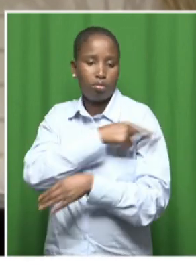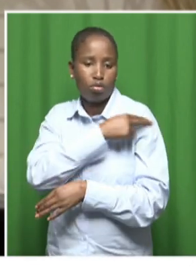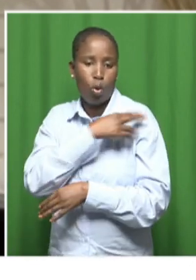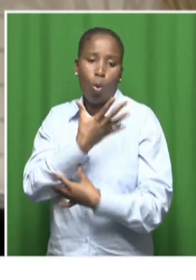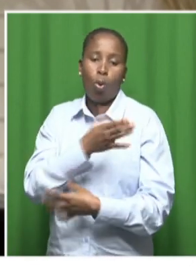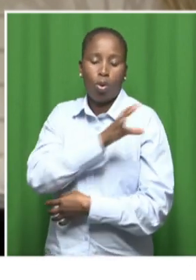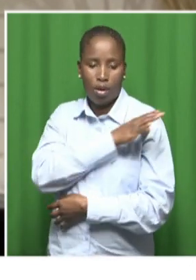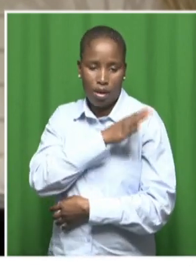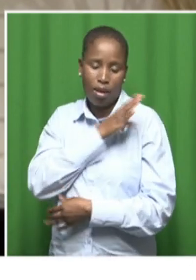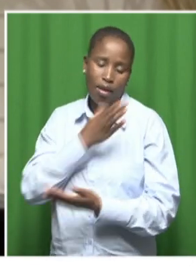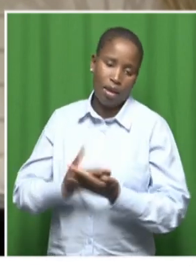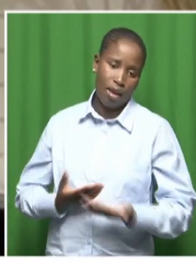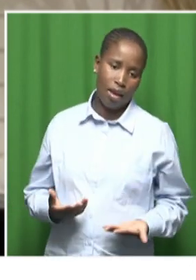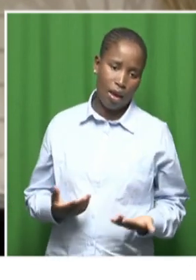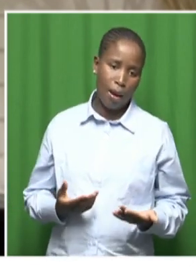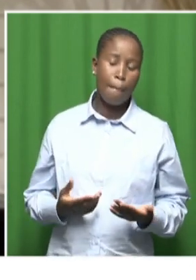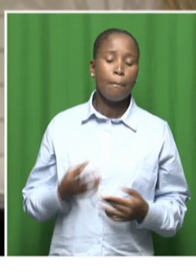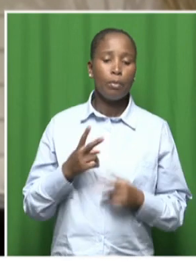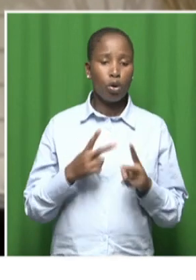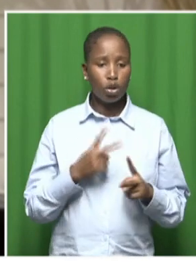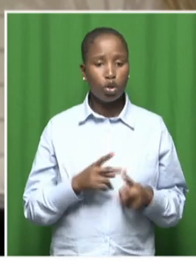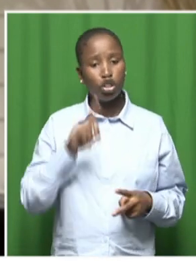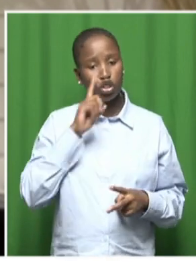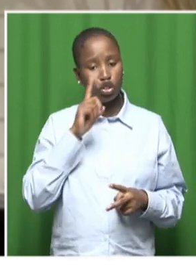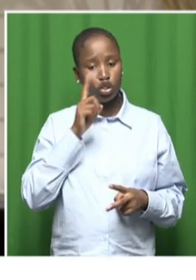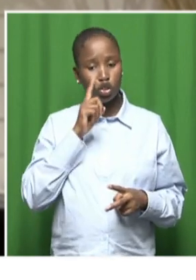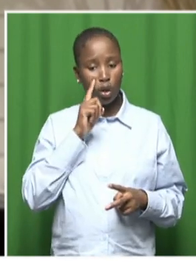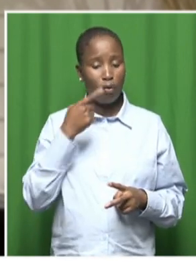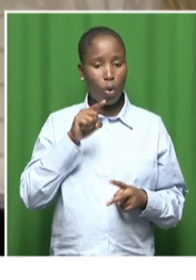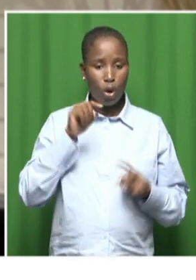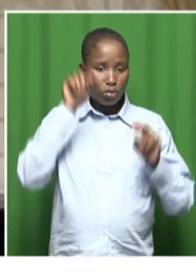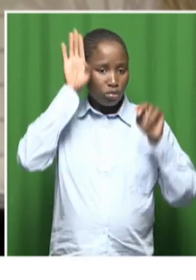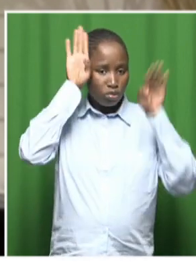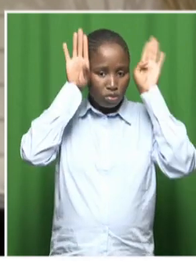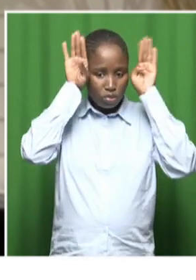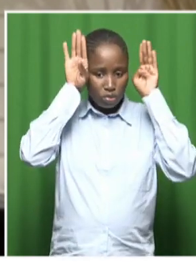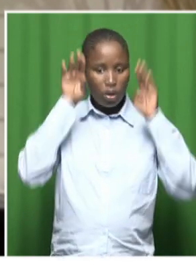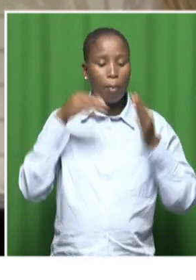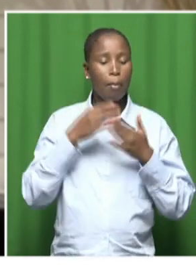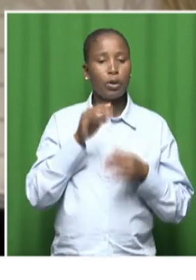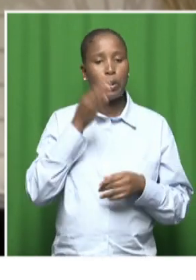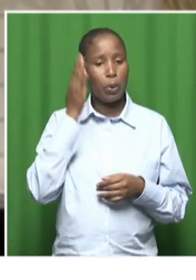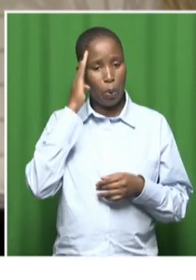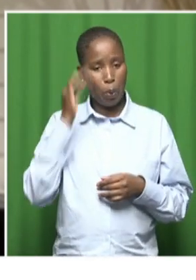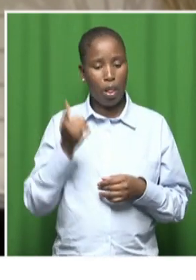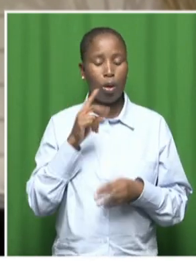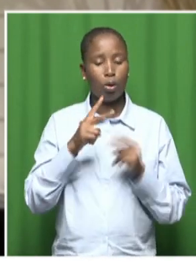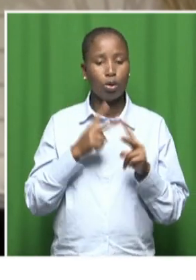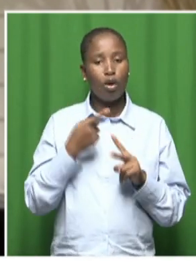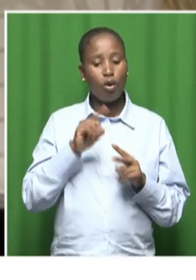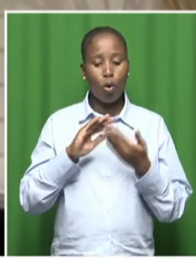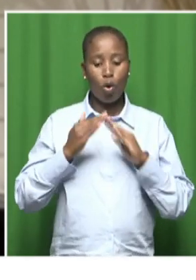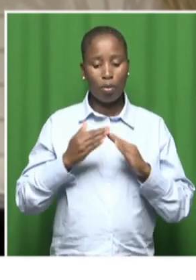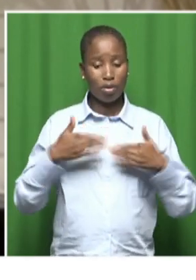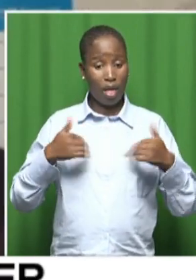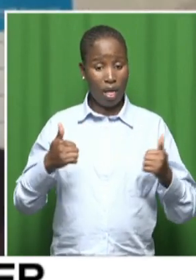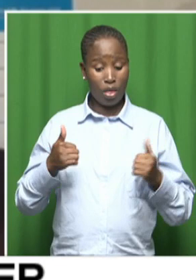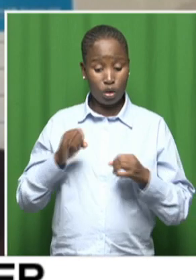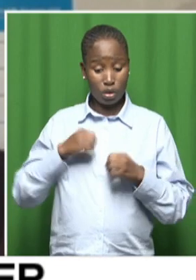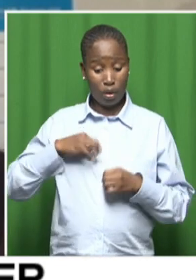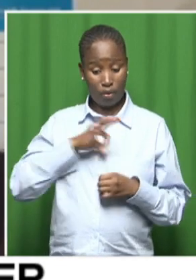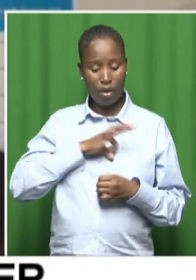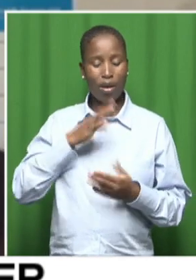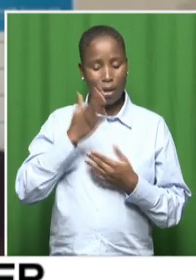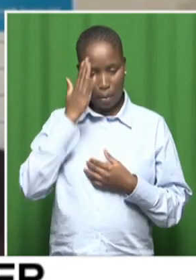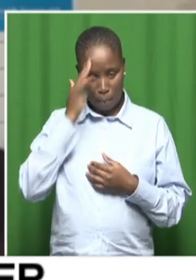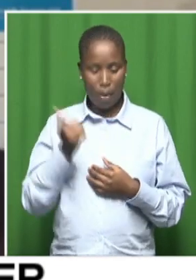parents, caregivers, to educators, to early childhood development practitioners, and to community health workers and others. Yeah, indeed. And